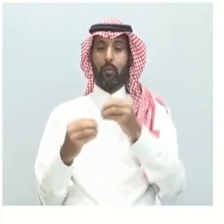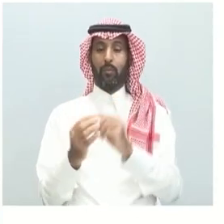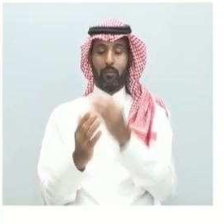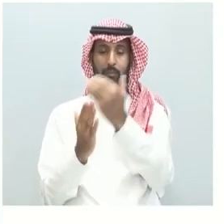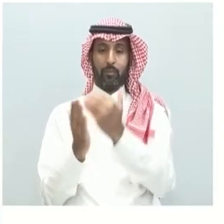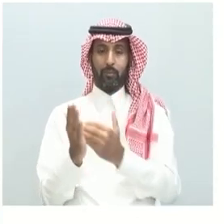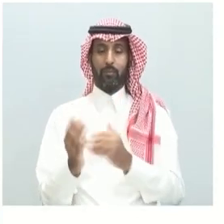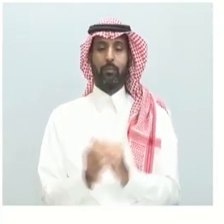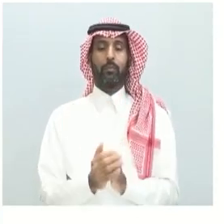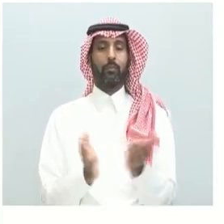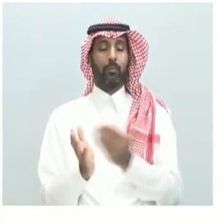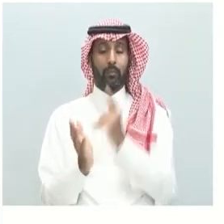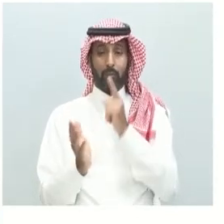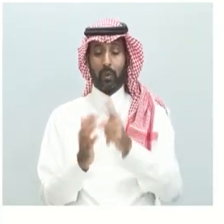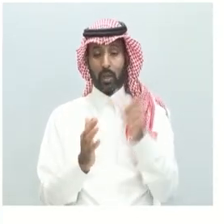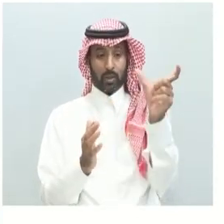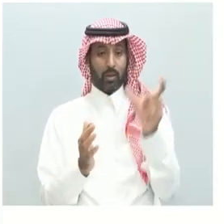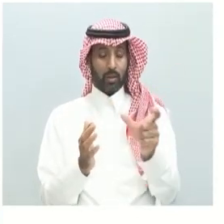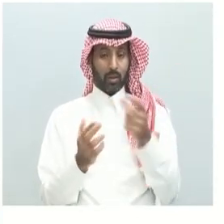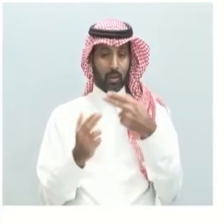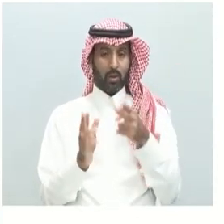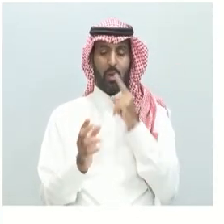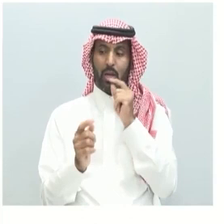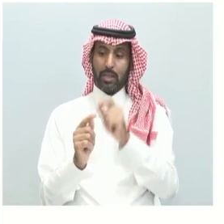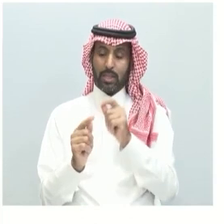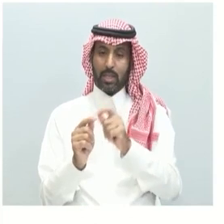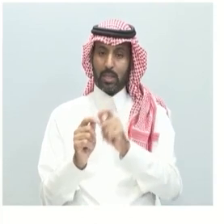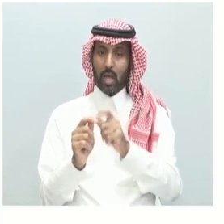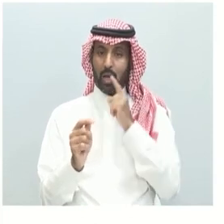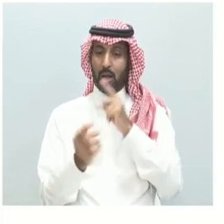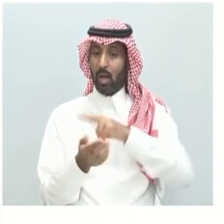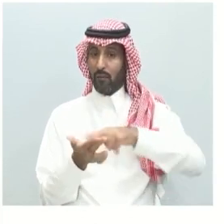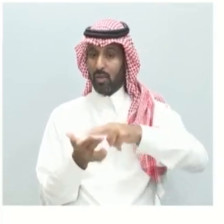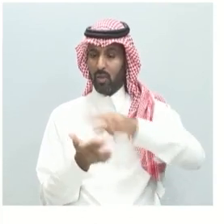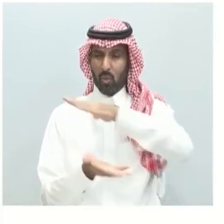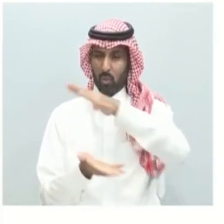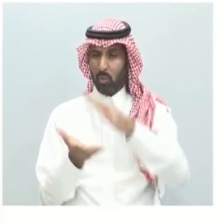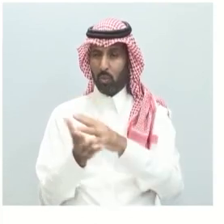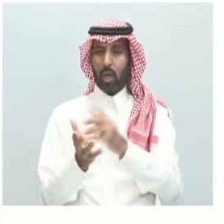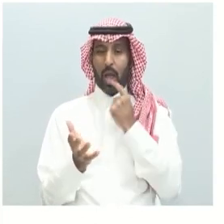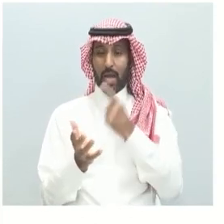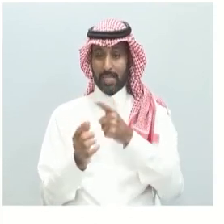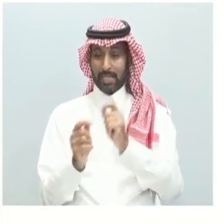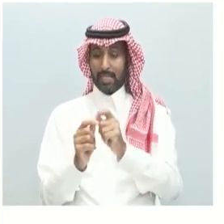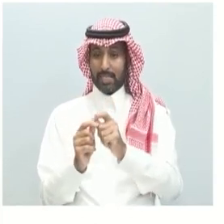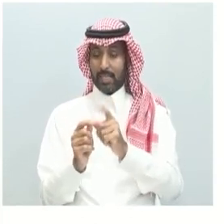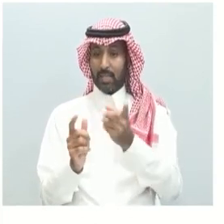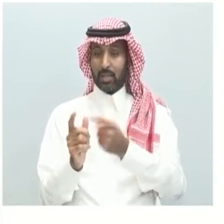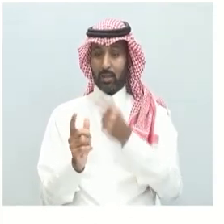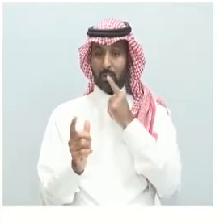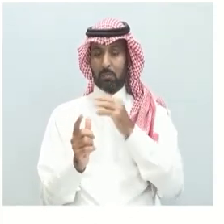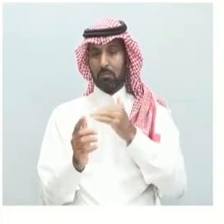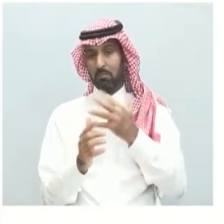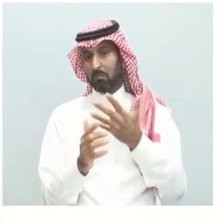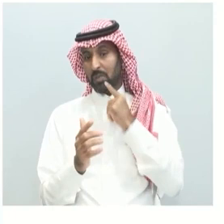or furthermore, and so on. Use phrases to offer suggestions and solutions to problems like I suggest that, it would